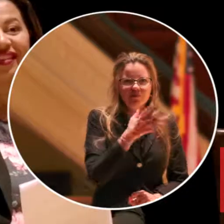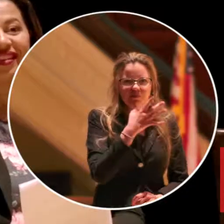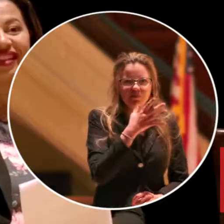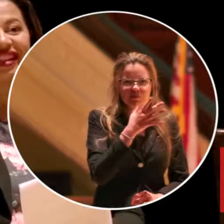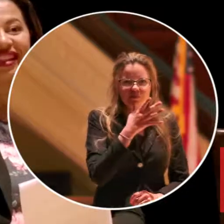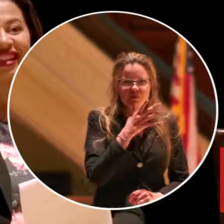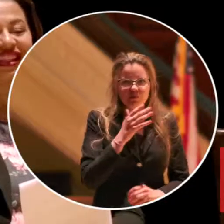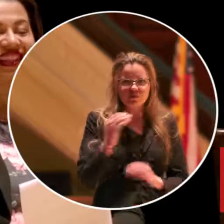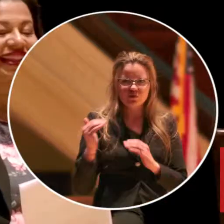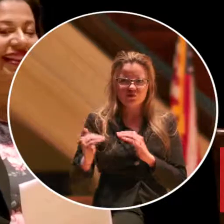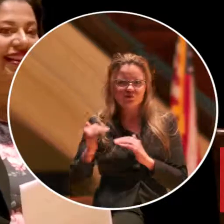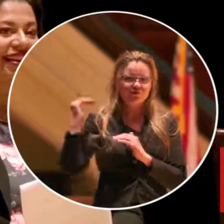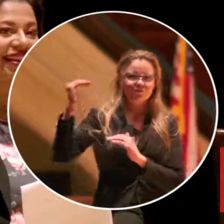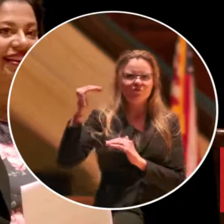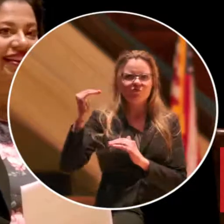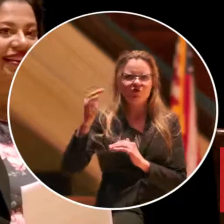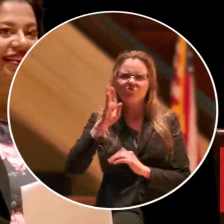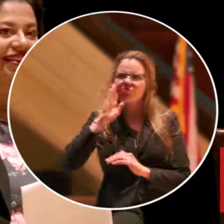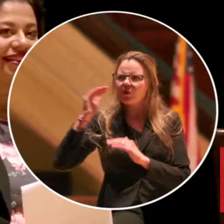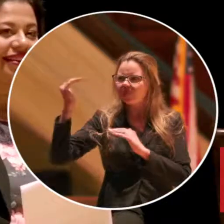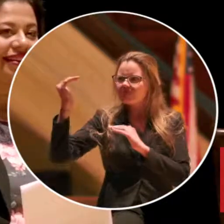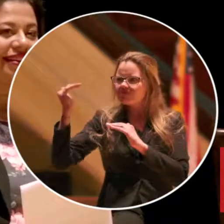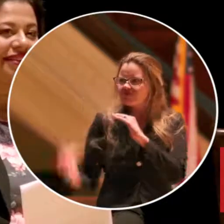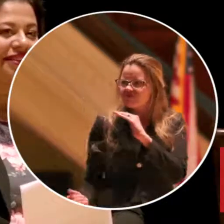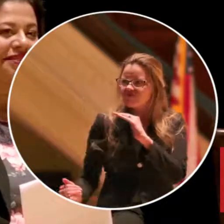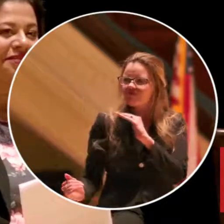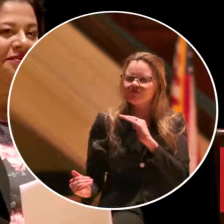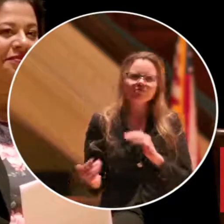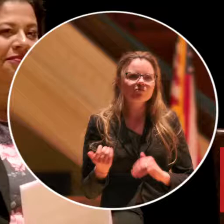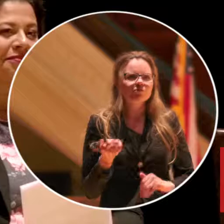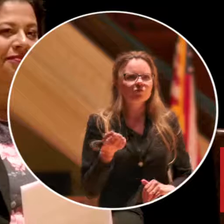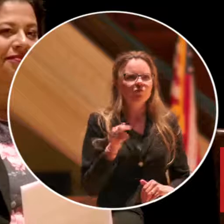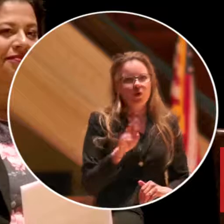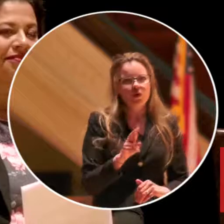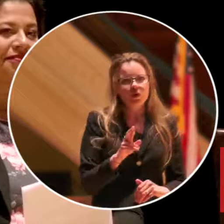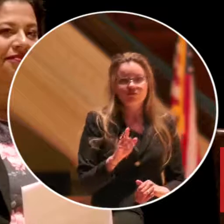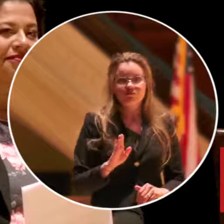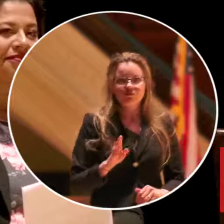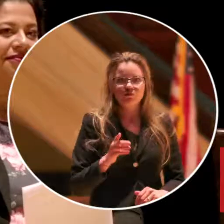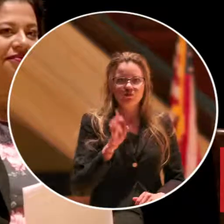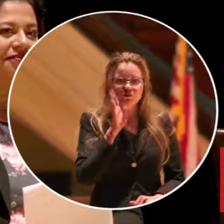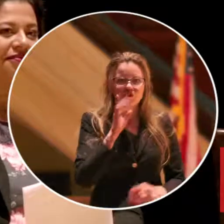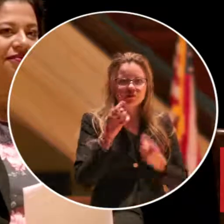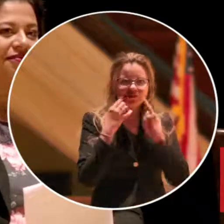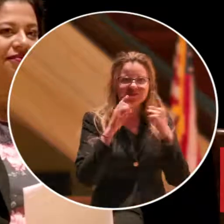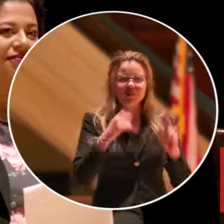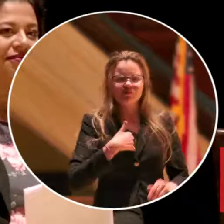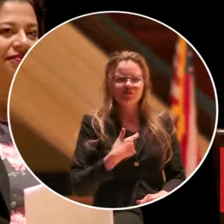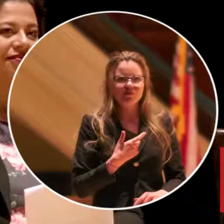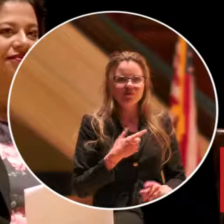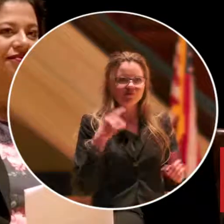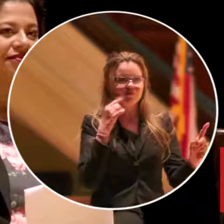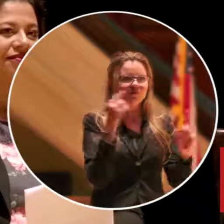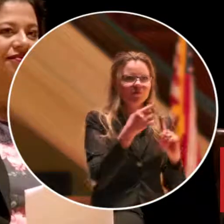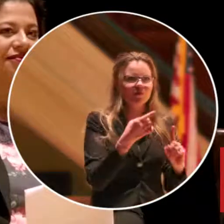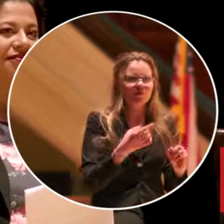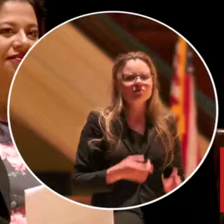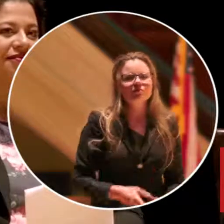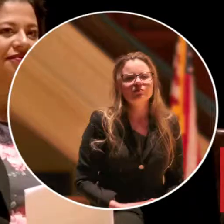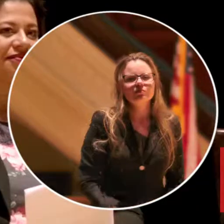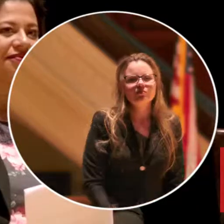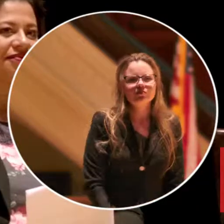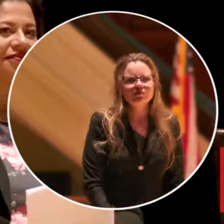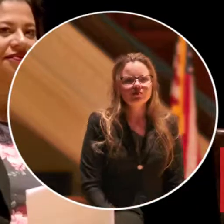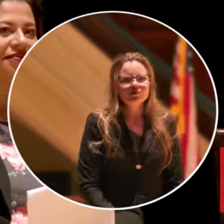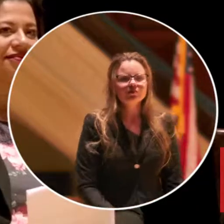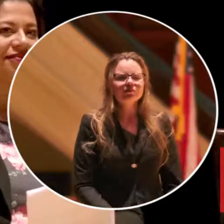authority. I smugly marched back into the kitchen and before resting my case, announced with the originality